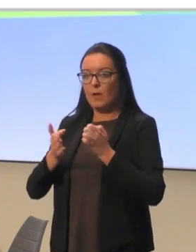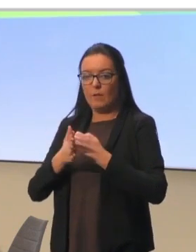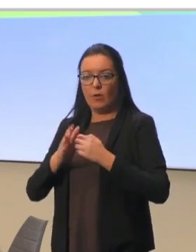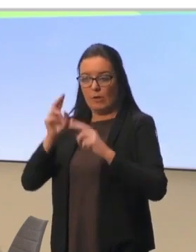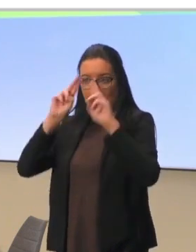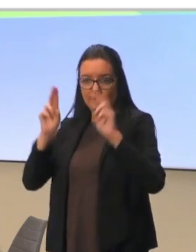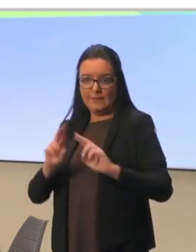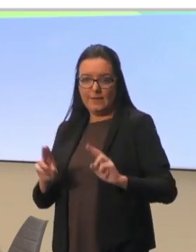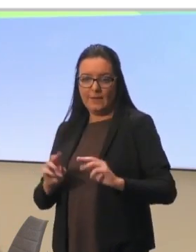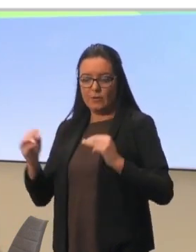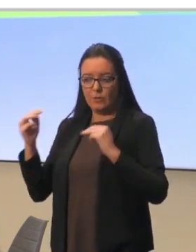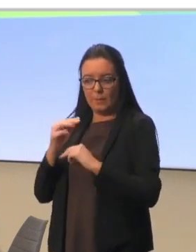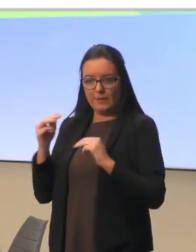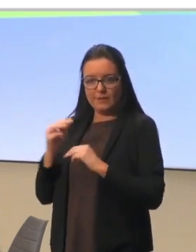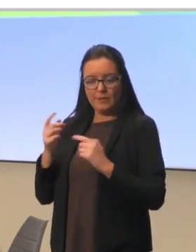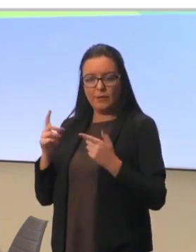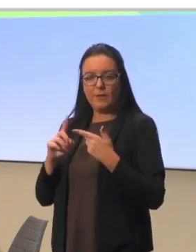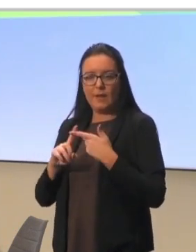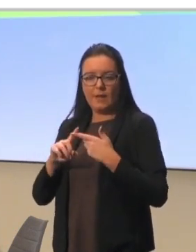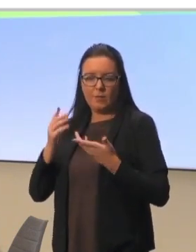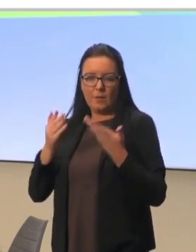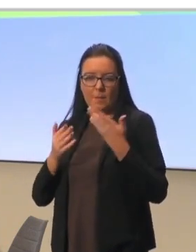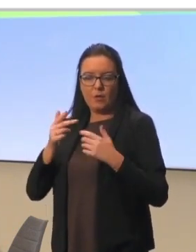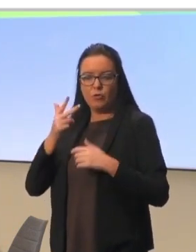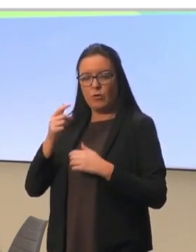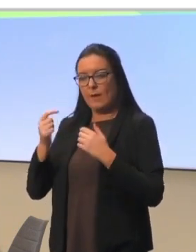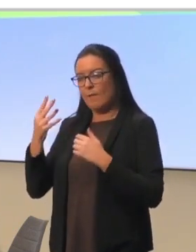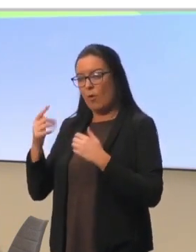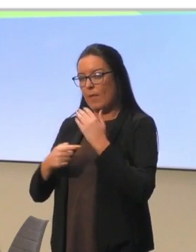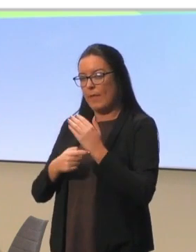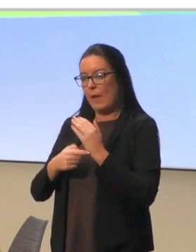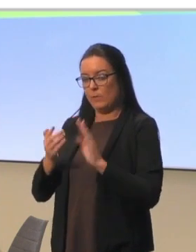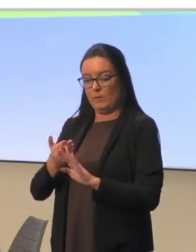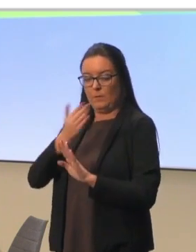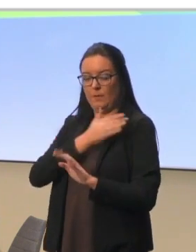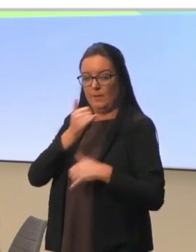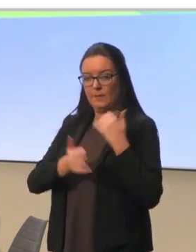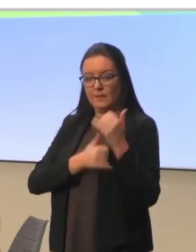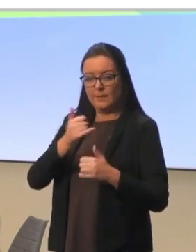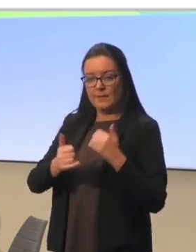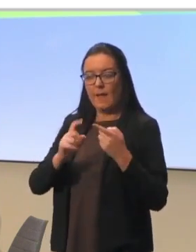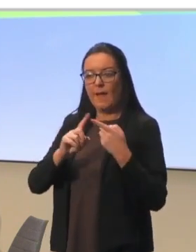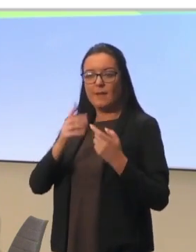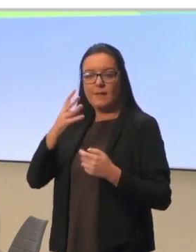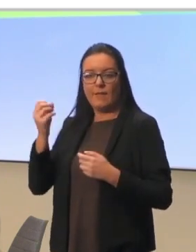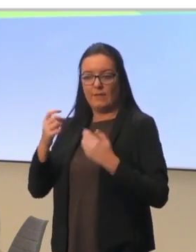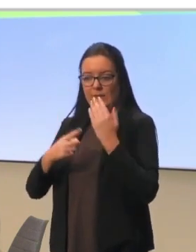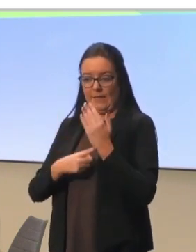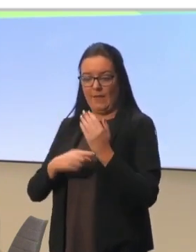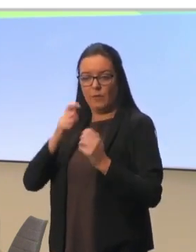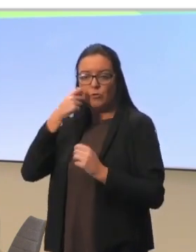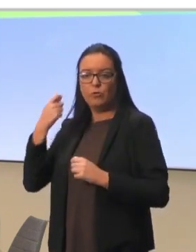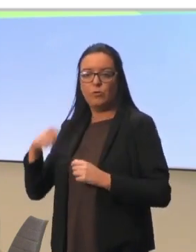protection in Ireland compared with the 3,000 or 4,000 from previous years. And there's 50,000 plus Ukrainians currently staying in